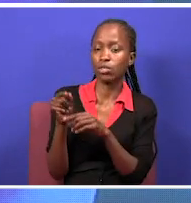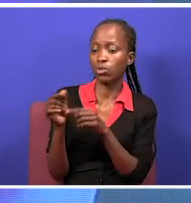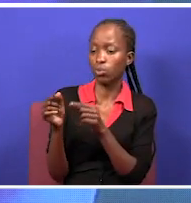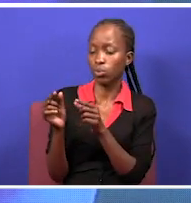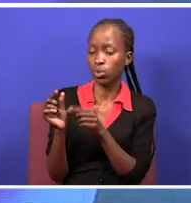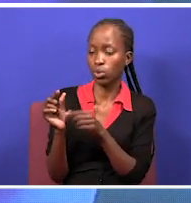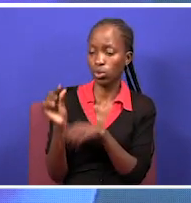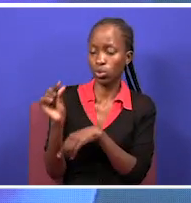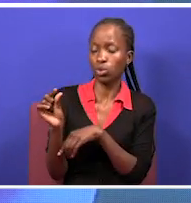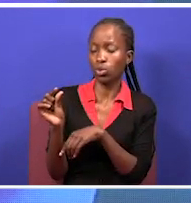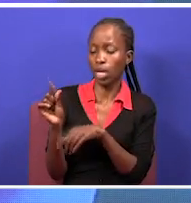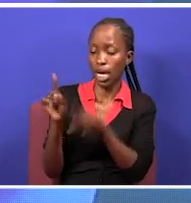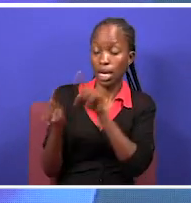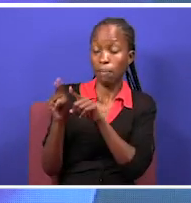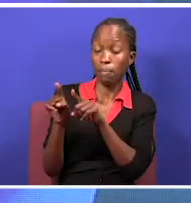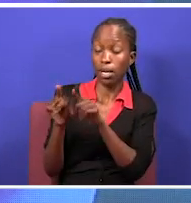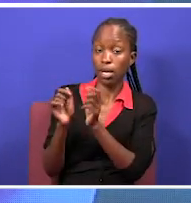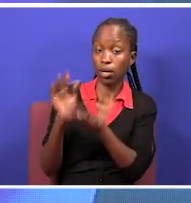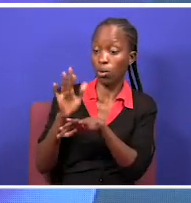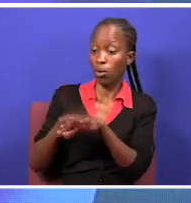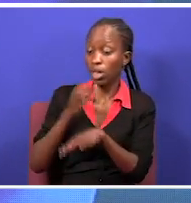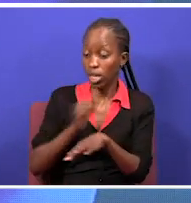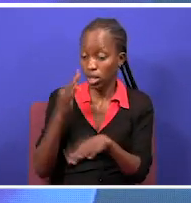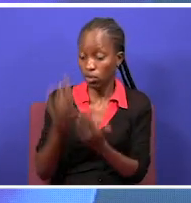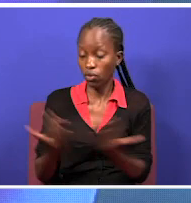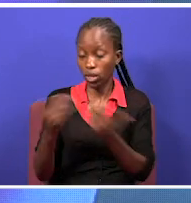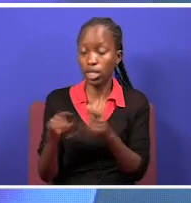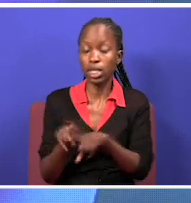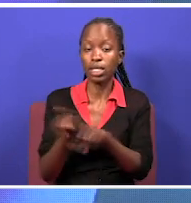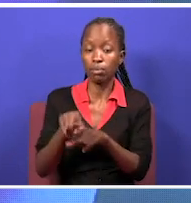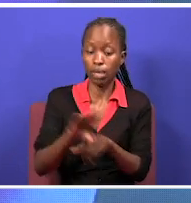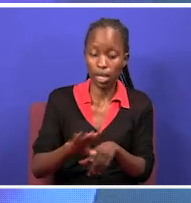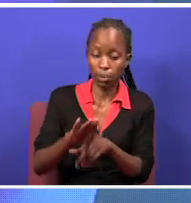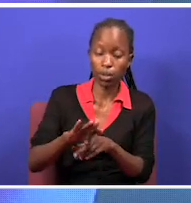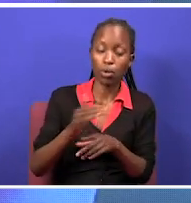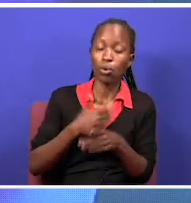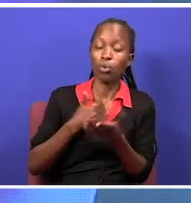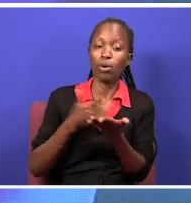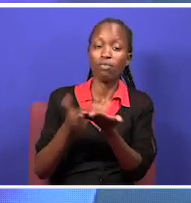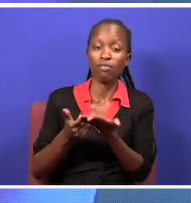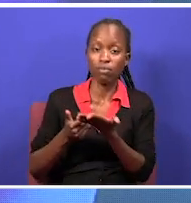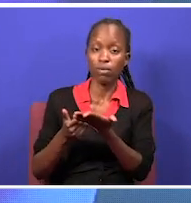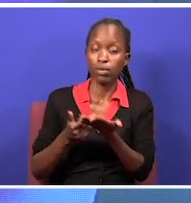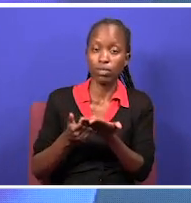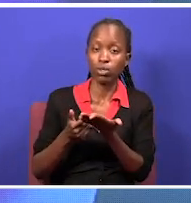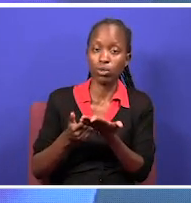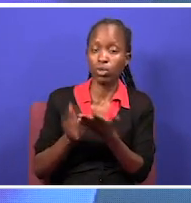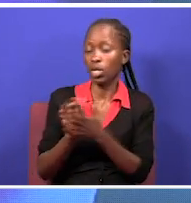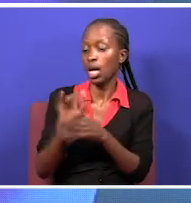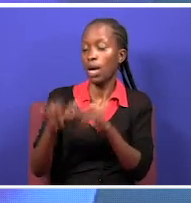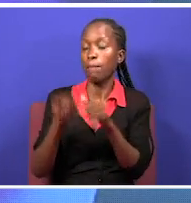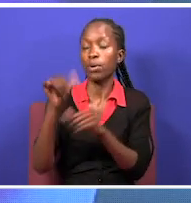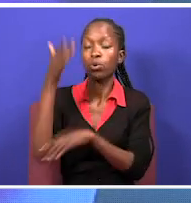to the age of the children. But it's a place to have conversations around the word of